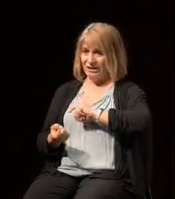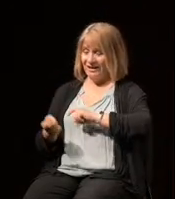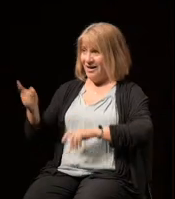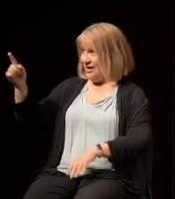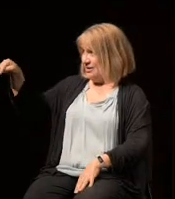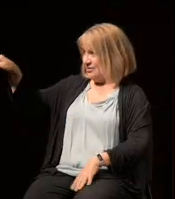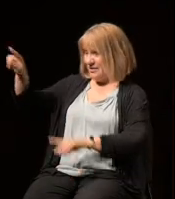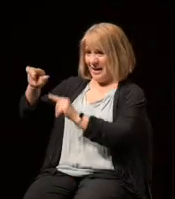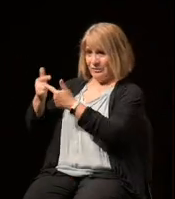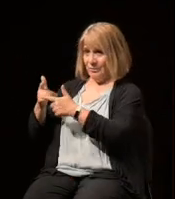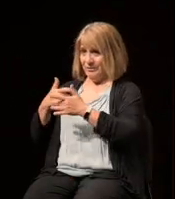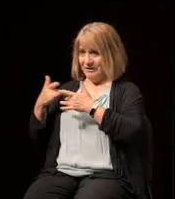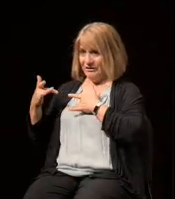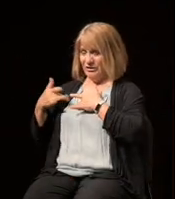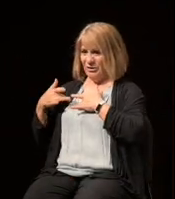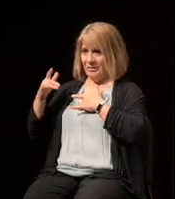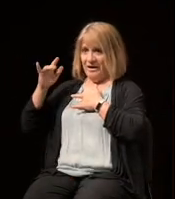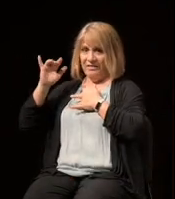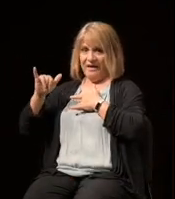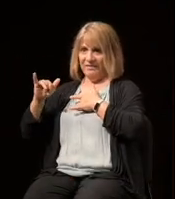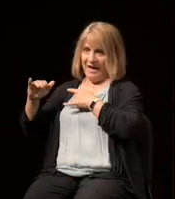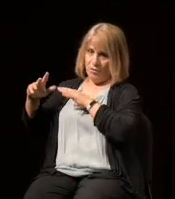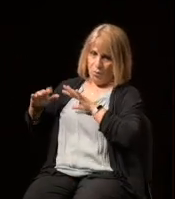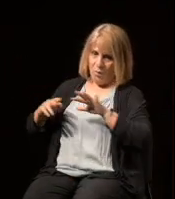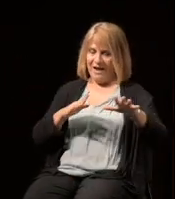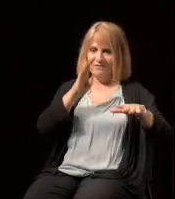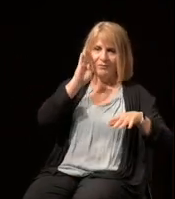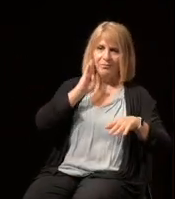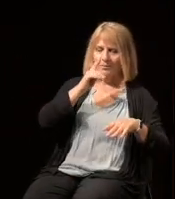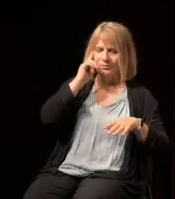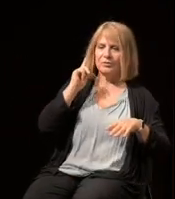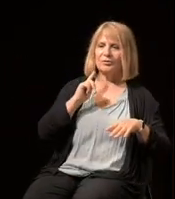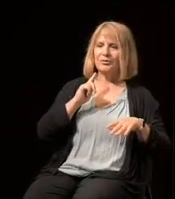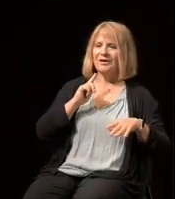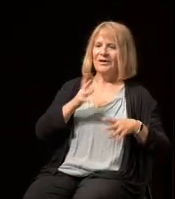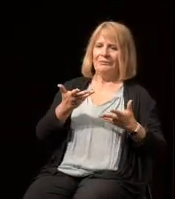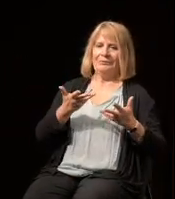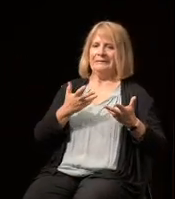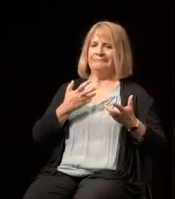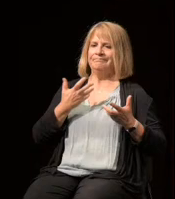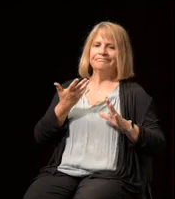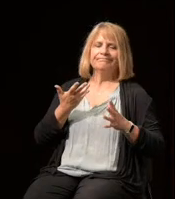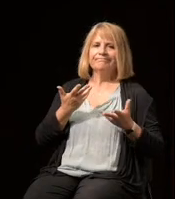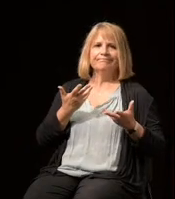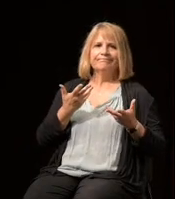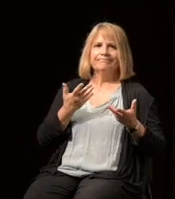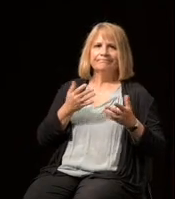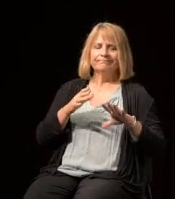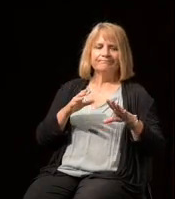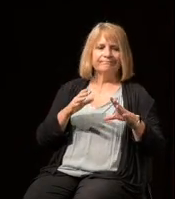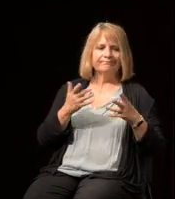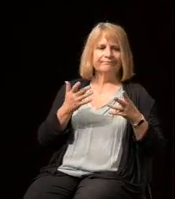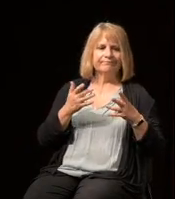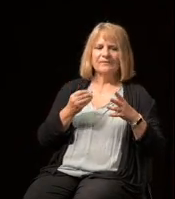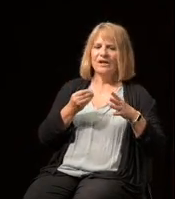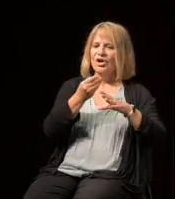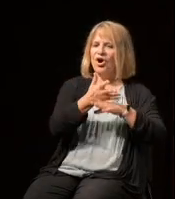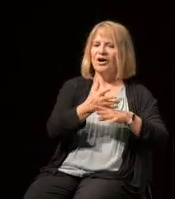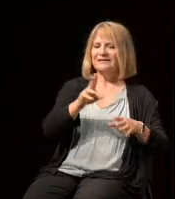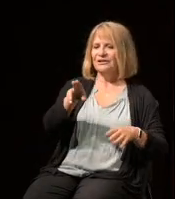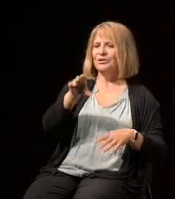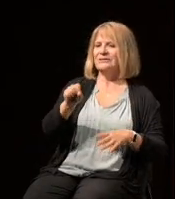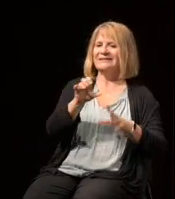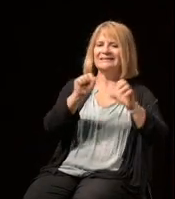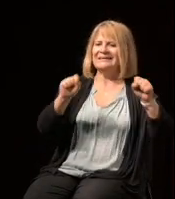tidal wave would contaminate the excellence of the UC system. And so therefore they said, we've got to give people some alternatives